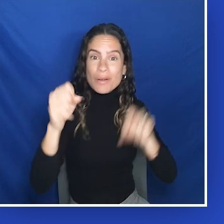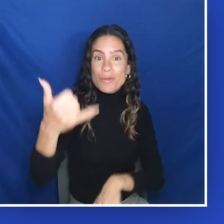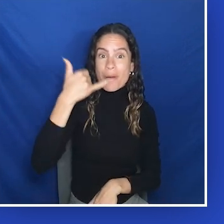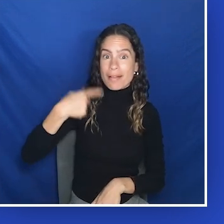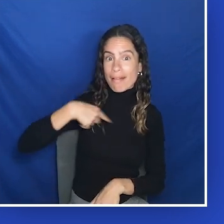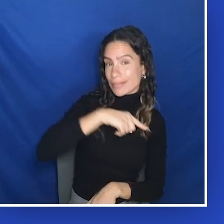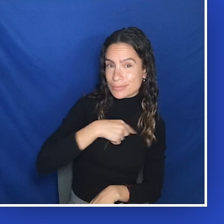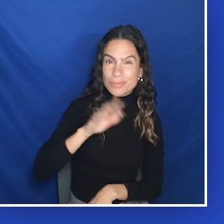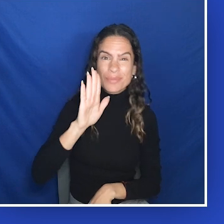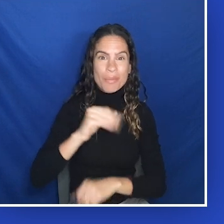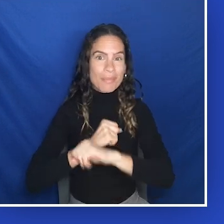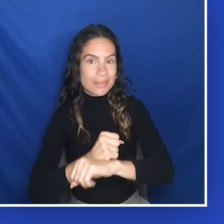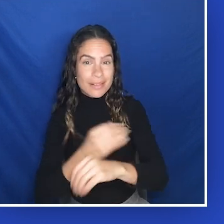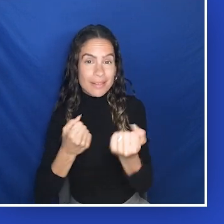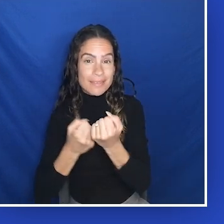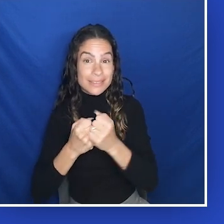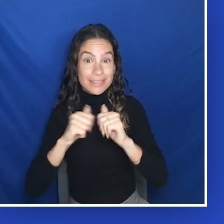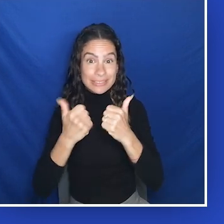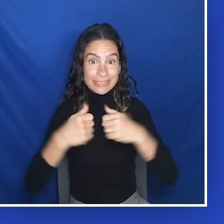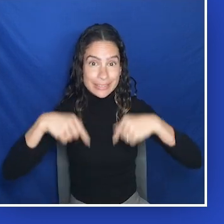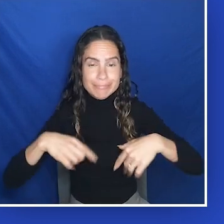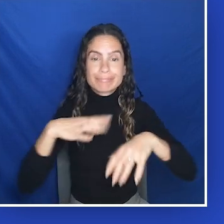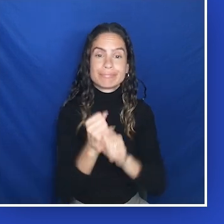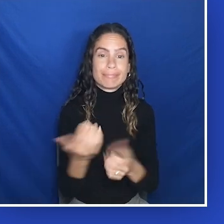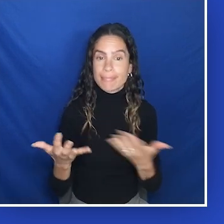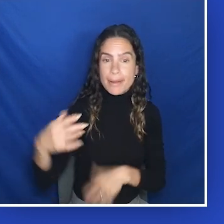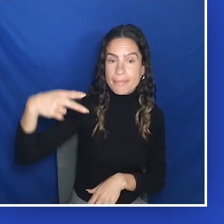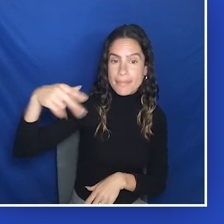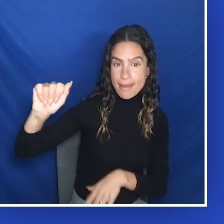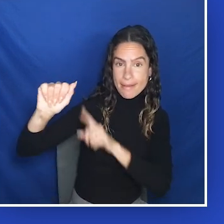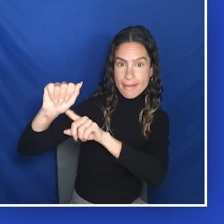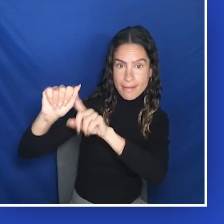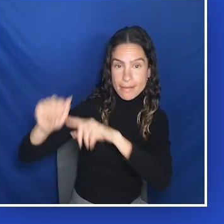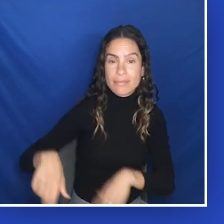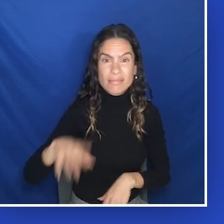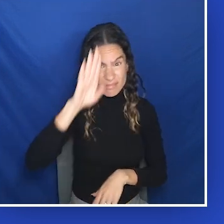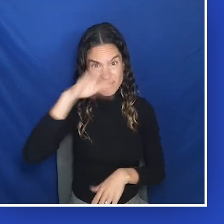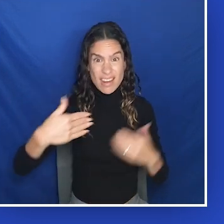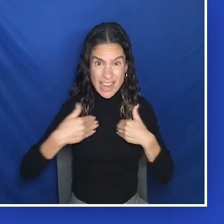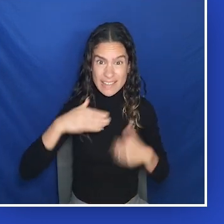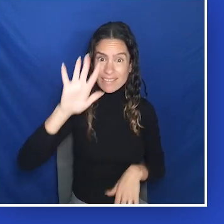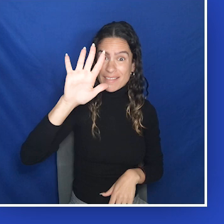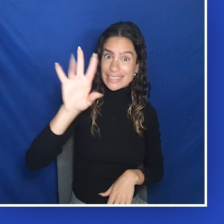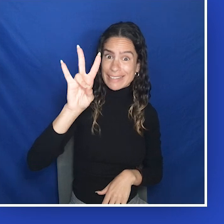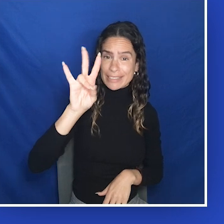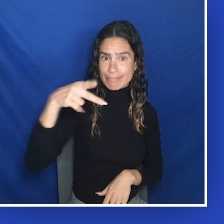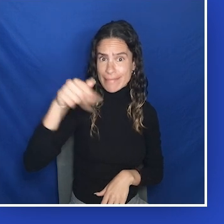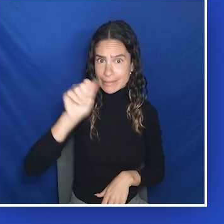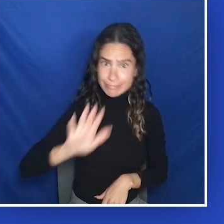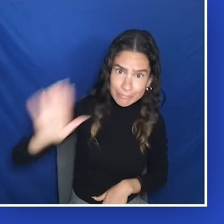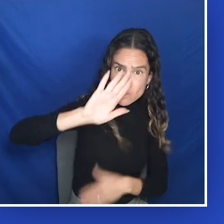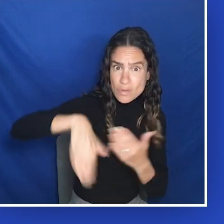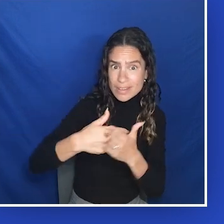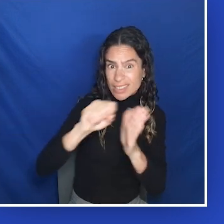community, you can call us, your protection and advocacy agency, or P&A for short. There are 57 P&As,